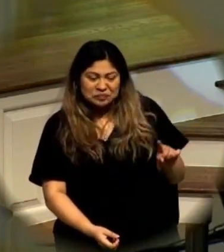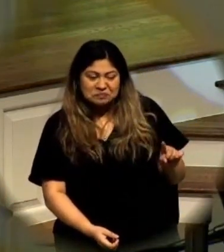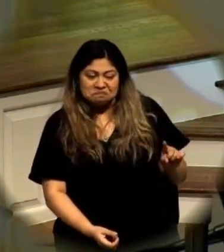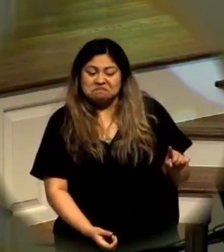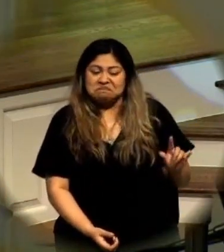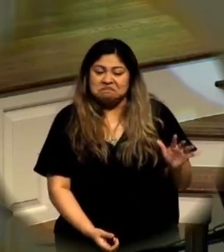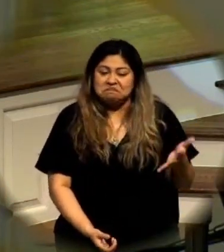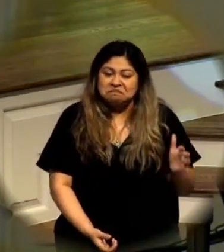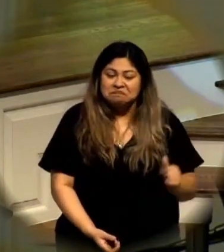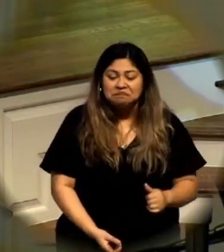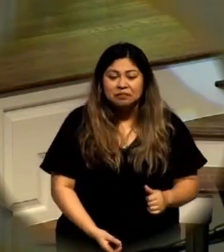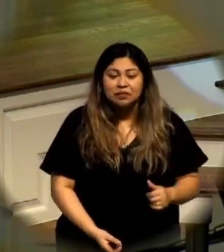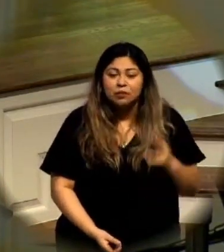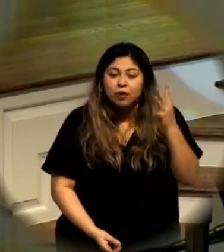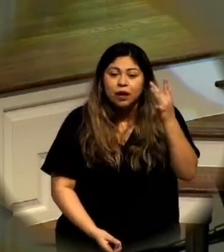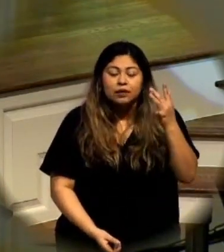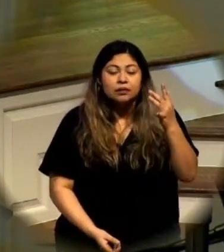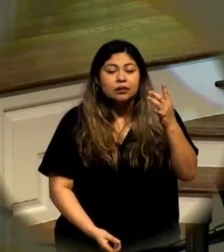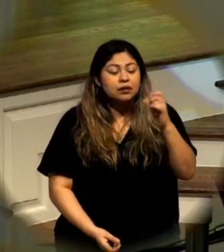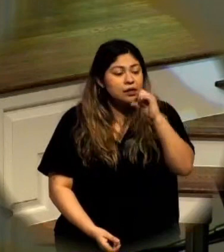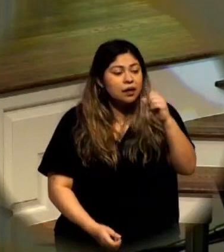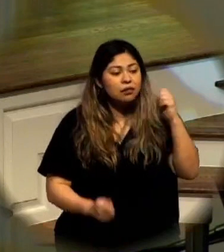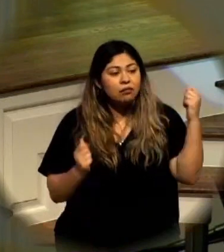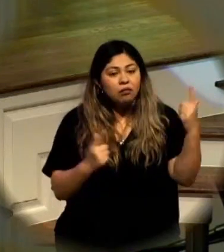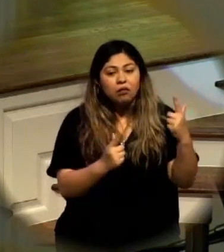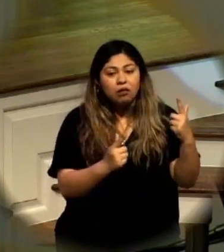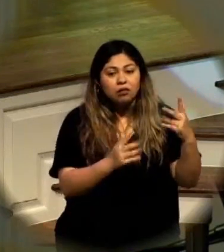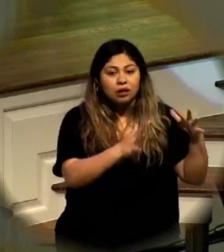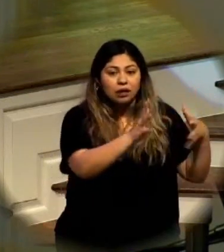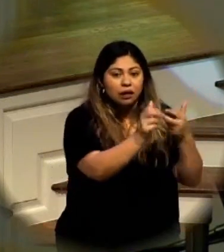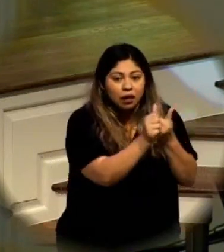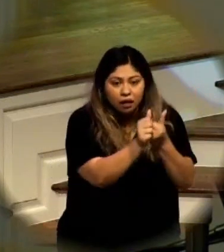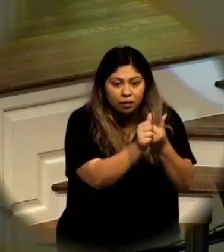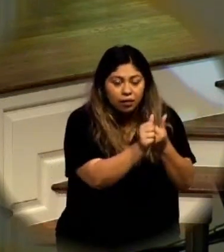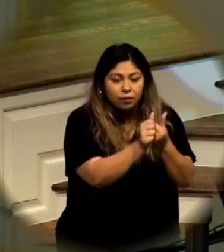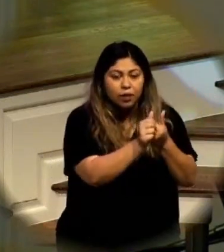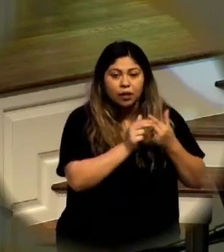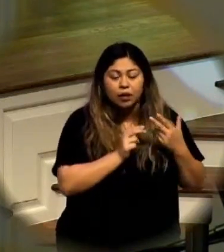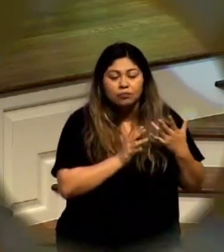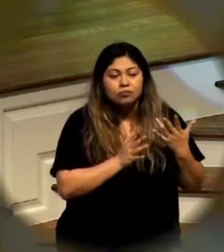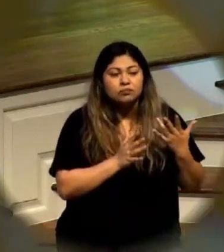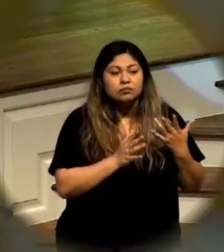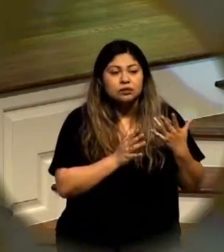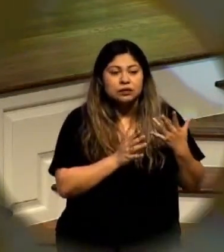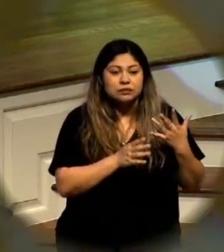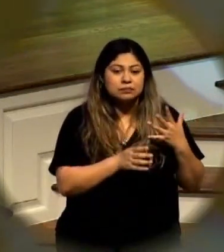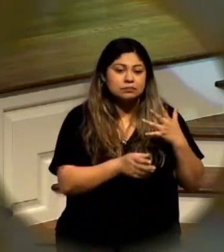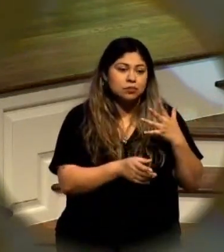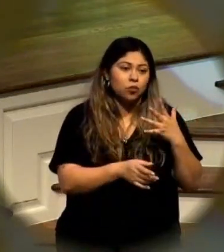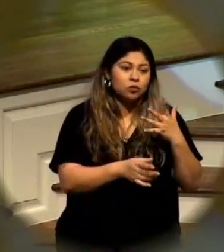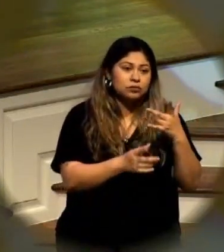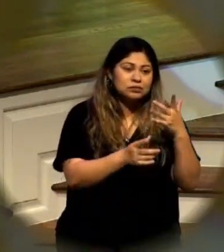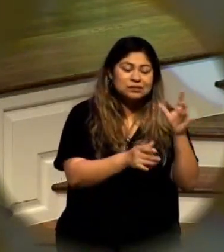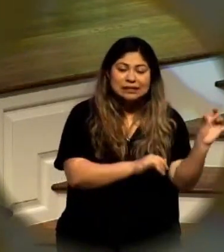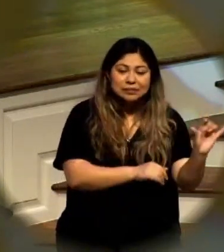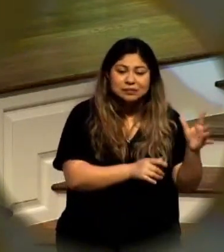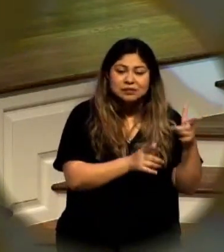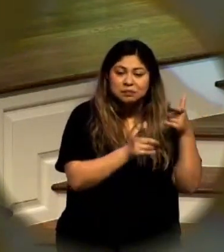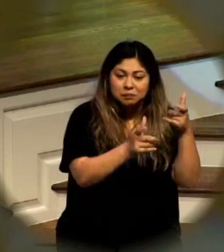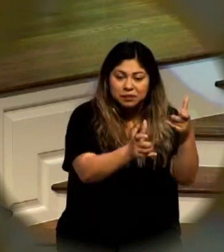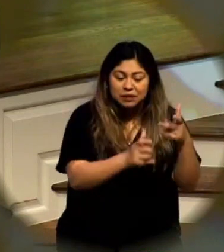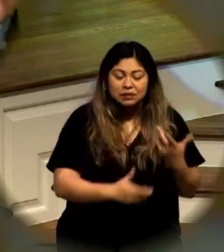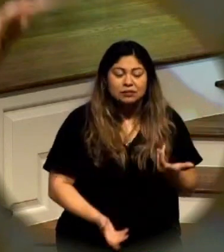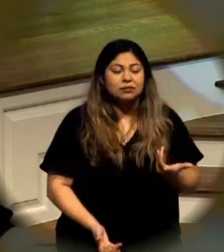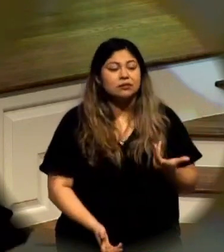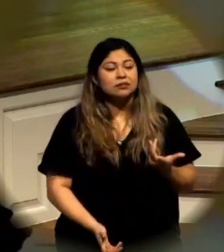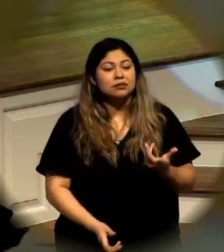exactly the same ideas. But if we are going to make a life together, perfect in God's love, we'll have to move